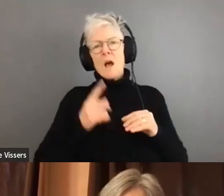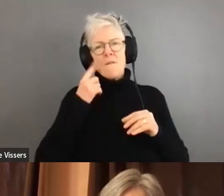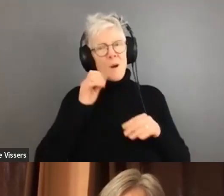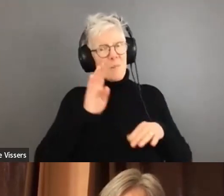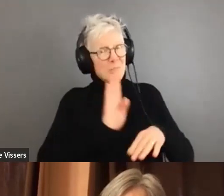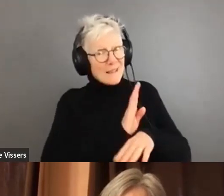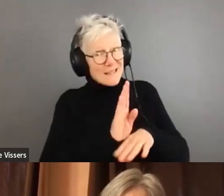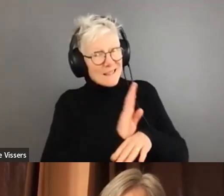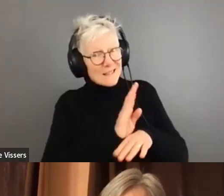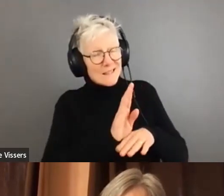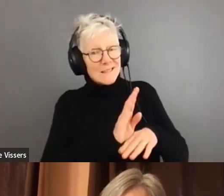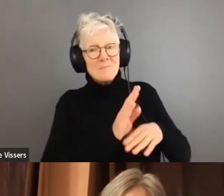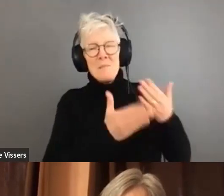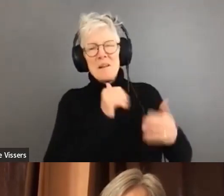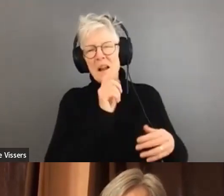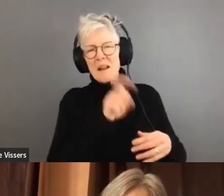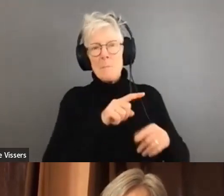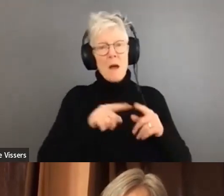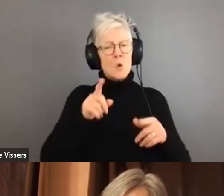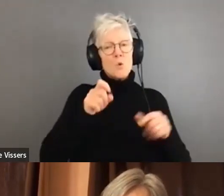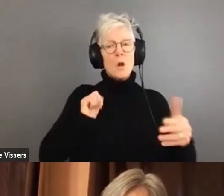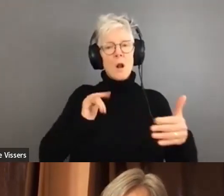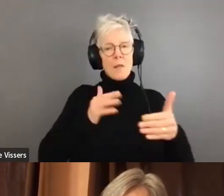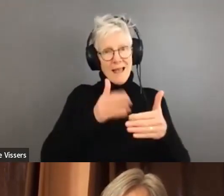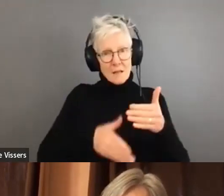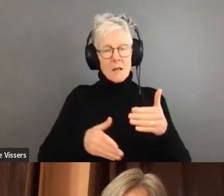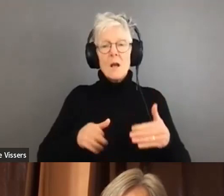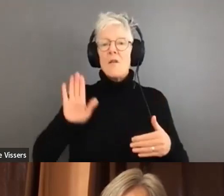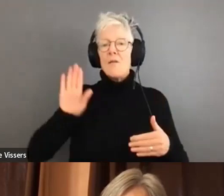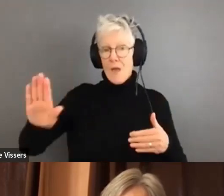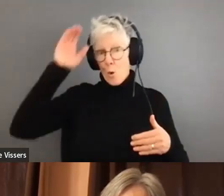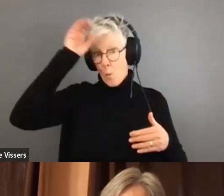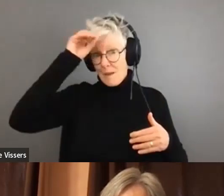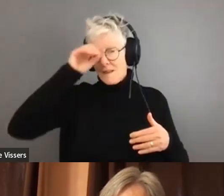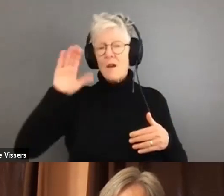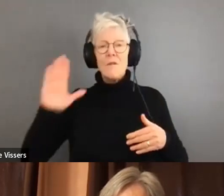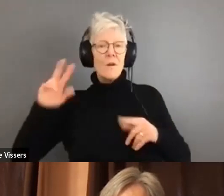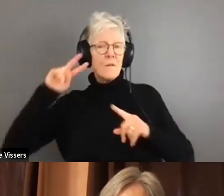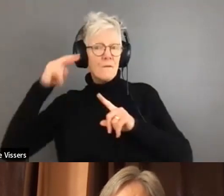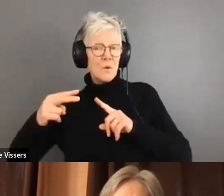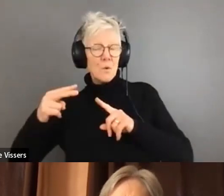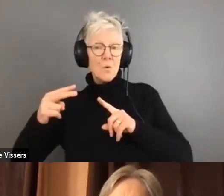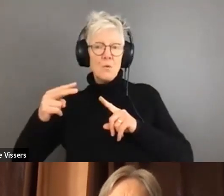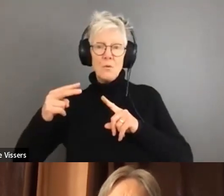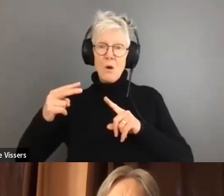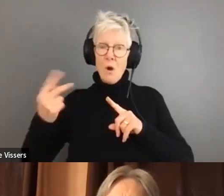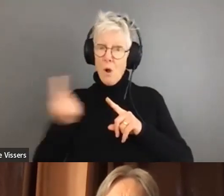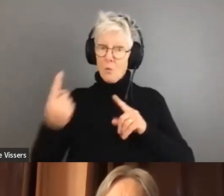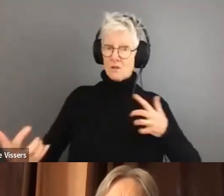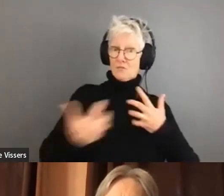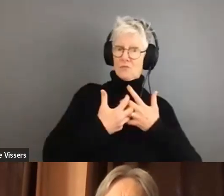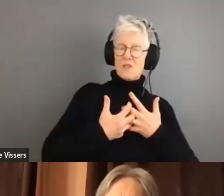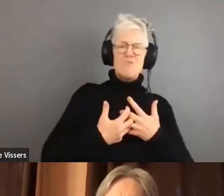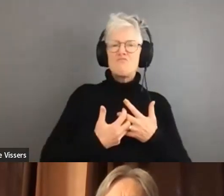that is something you may want to put potentially in the end, saying, well, just because this person's saying this, it doesn't mean we necessarily agree with what he's saying.